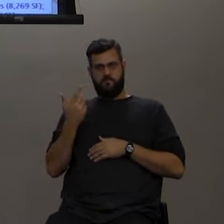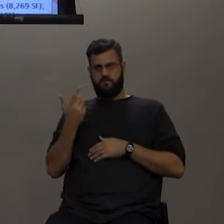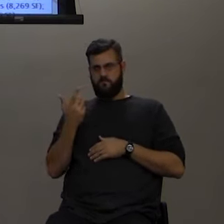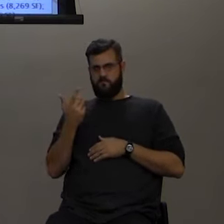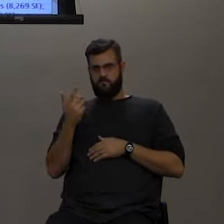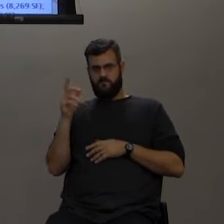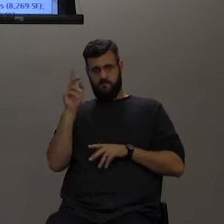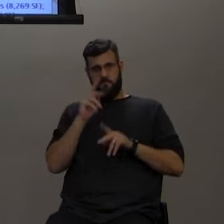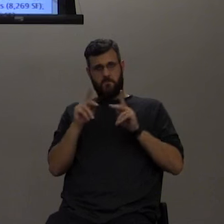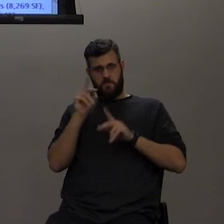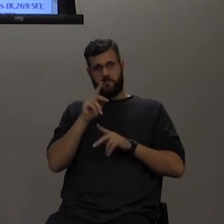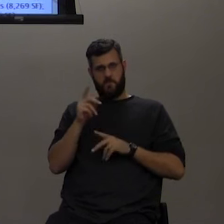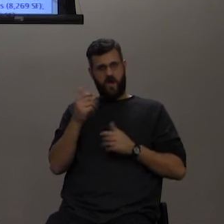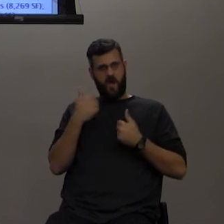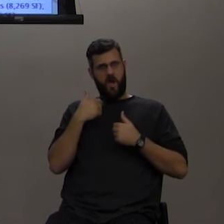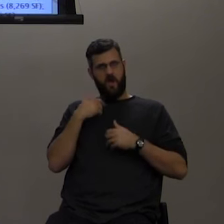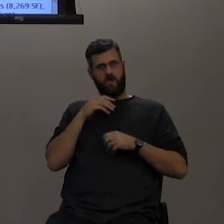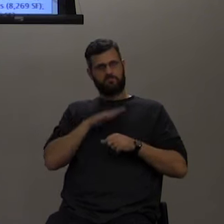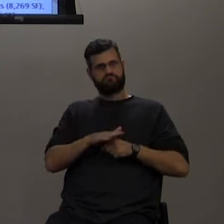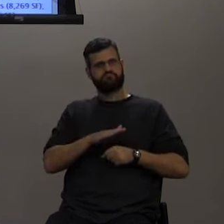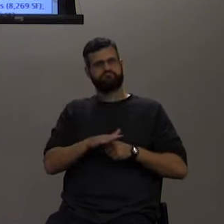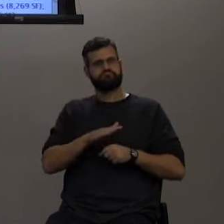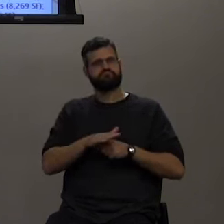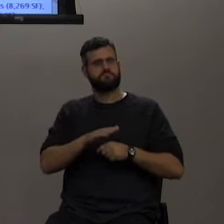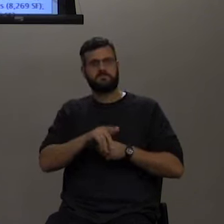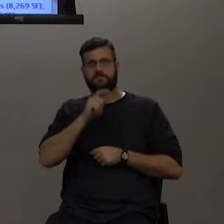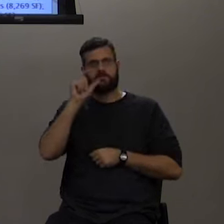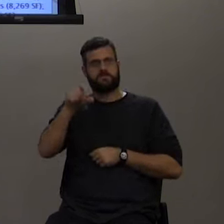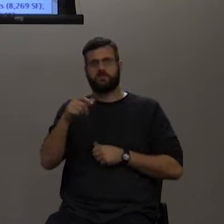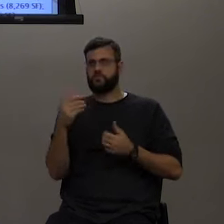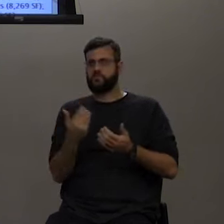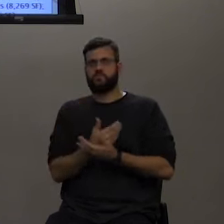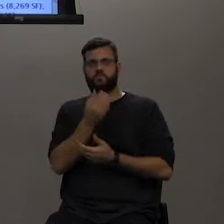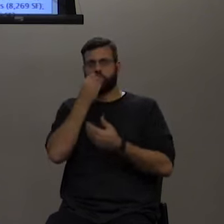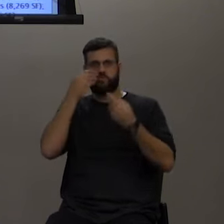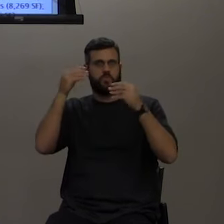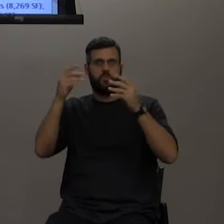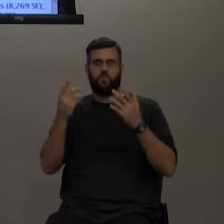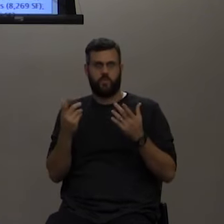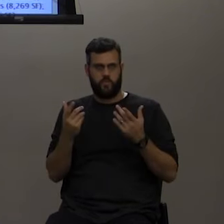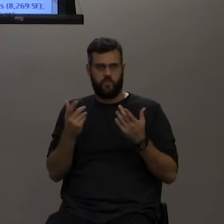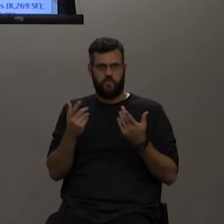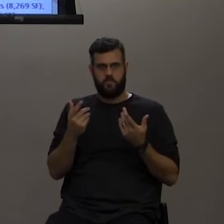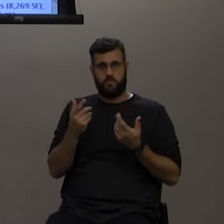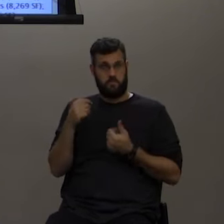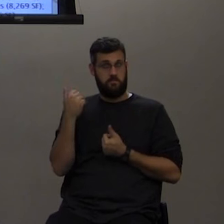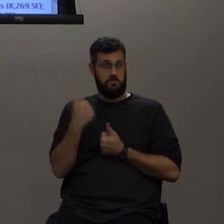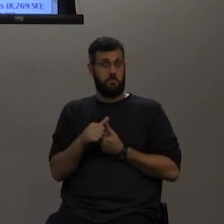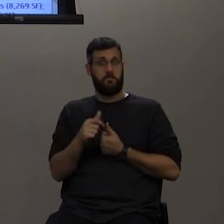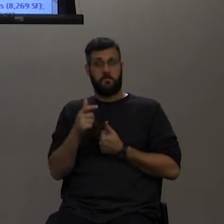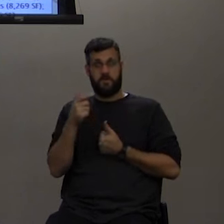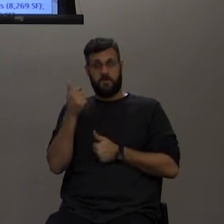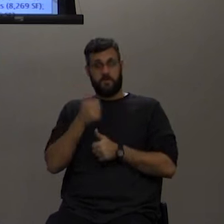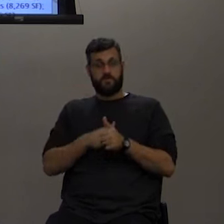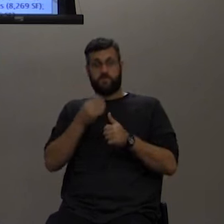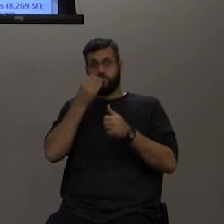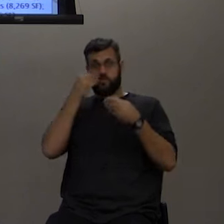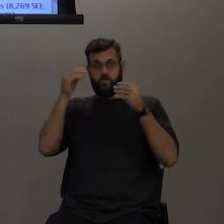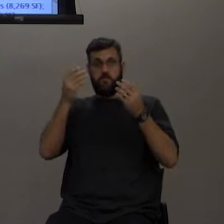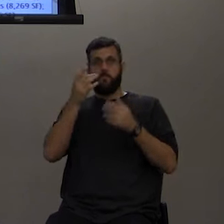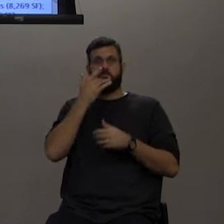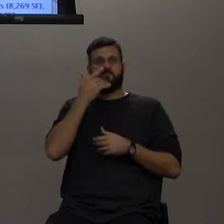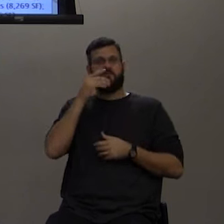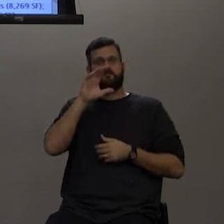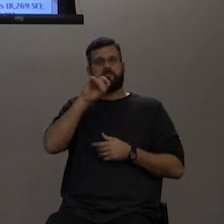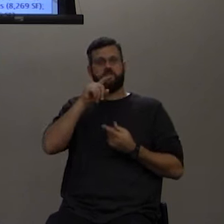demand to justify someone opening a new full grocery store. The average grocery store wants to be between 50 and 60,000 square feet. The larger